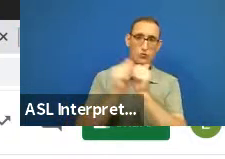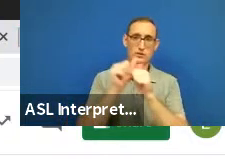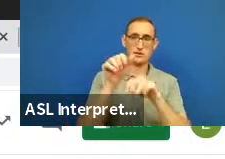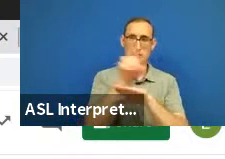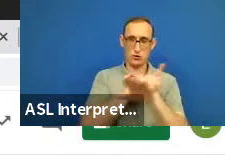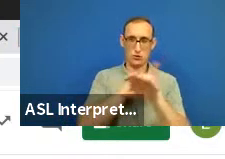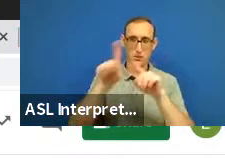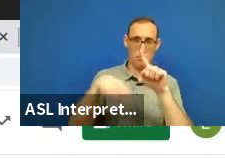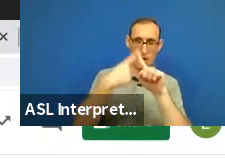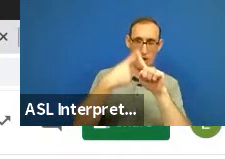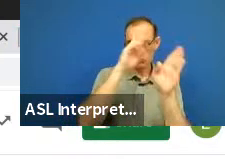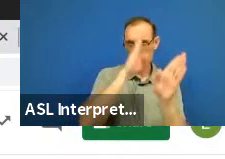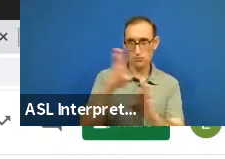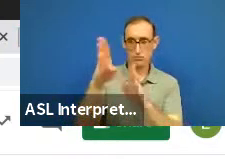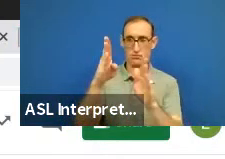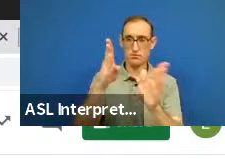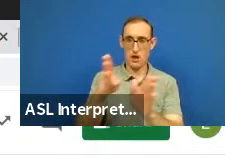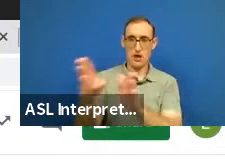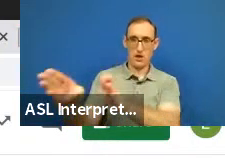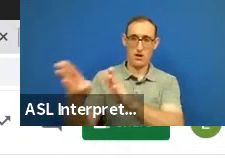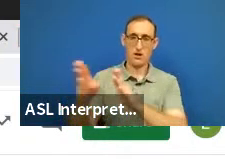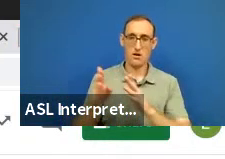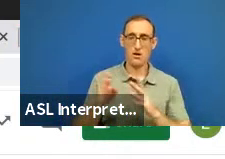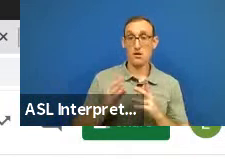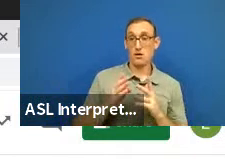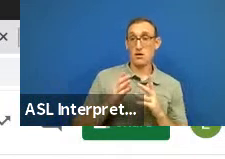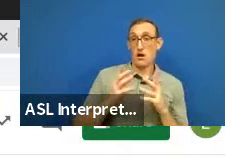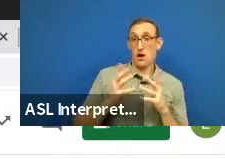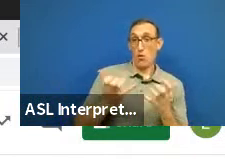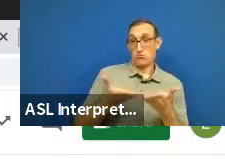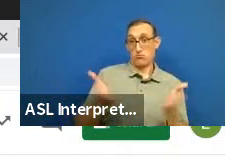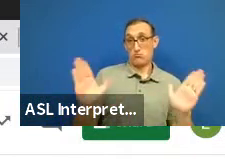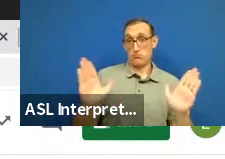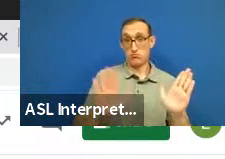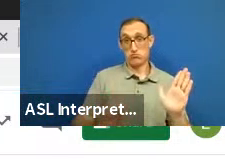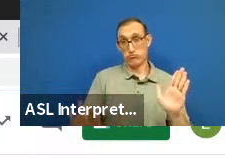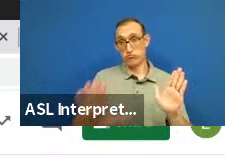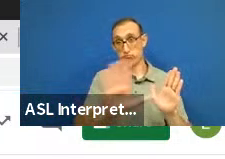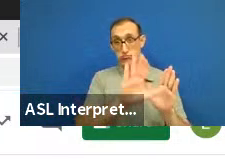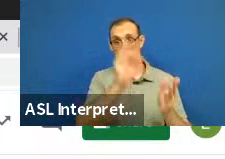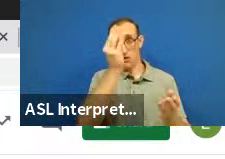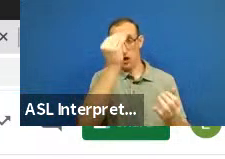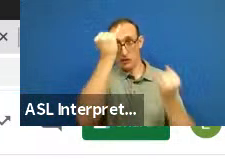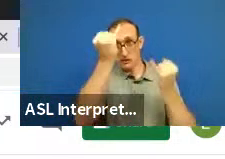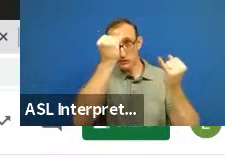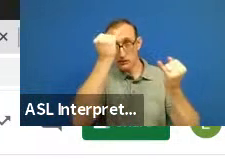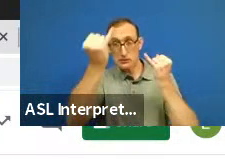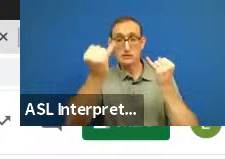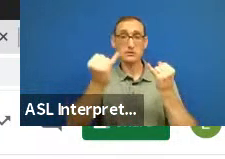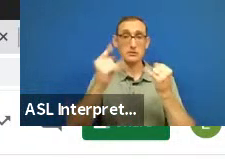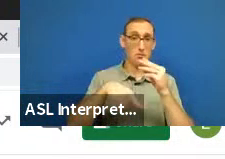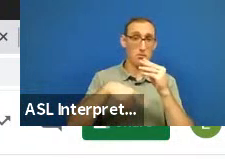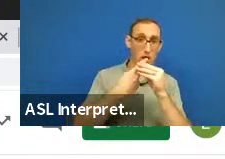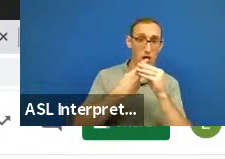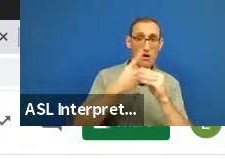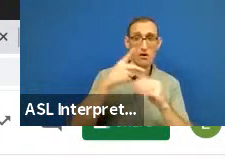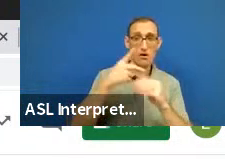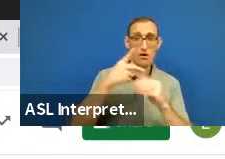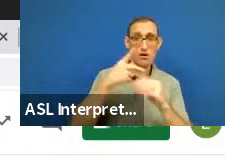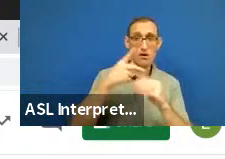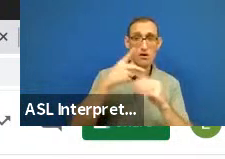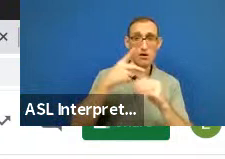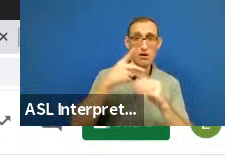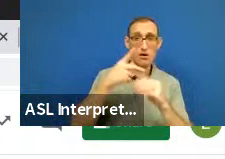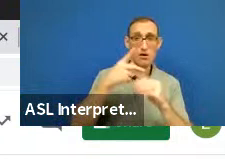brought up before. And so I wanted to open the floor for any additional ideas that you have for professional development for